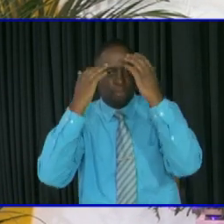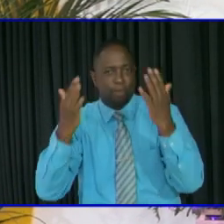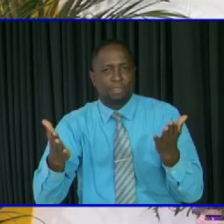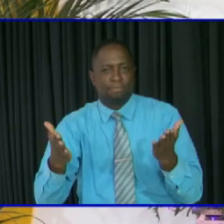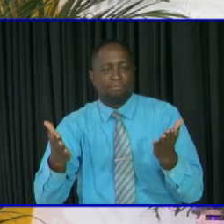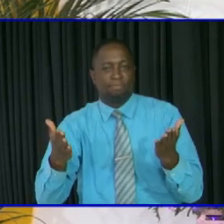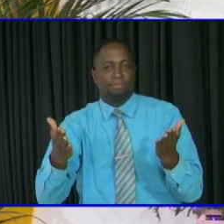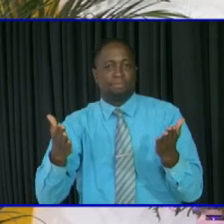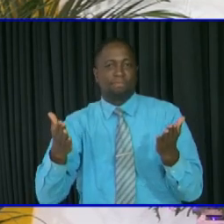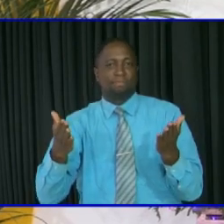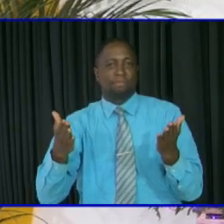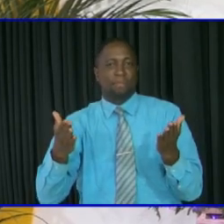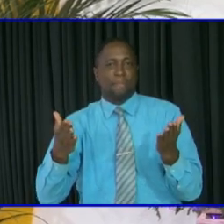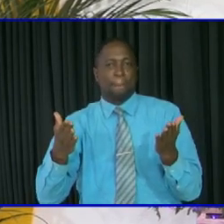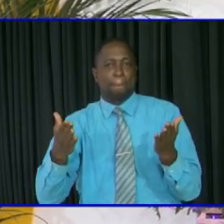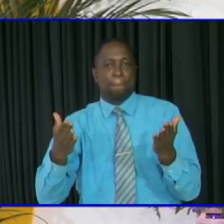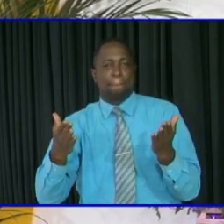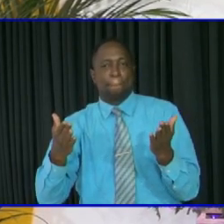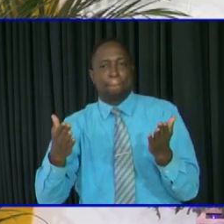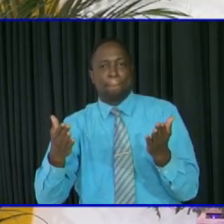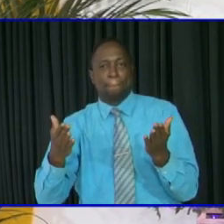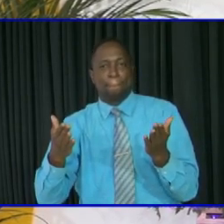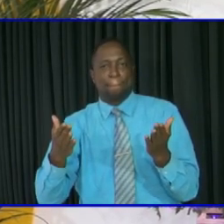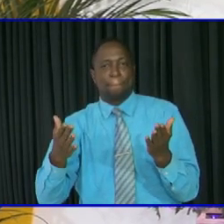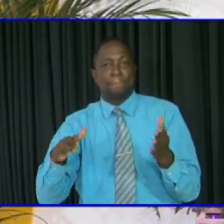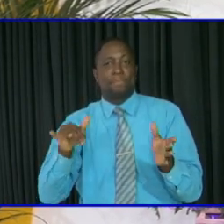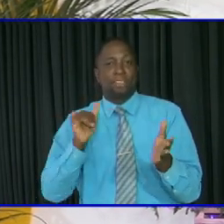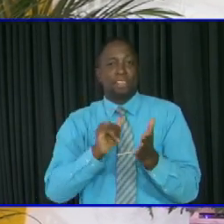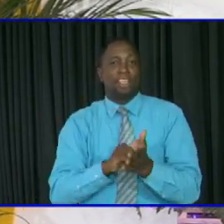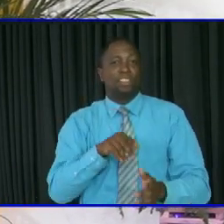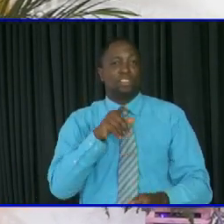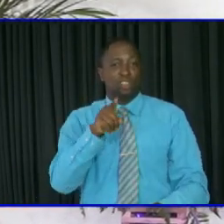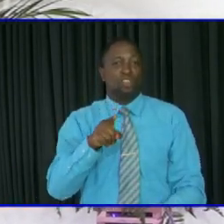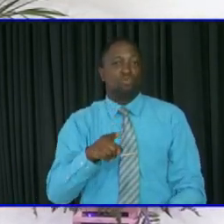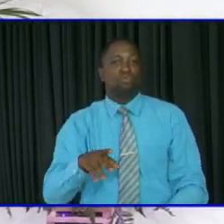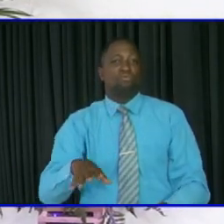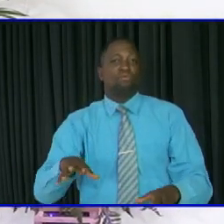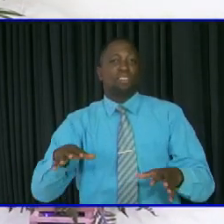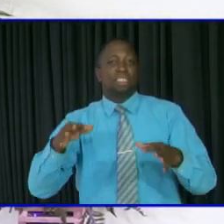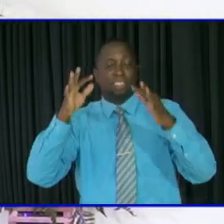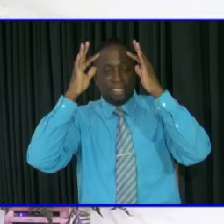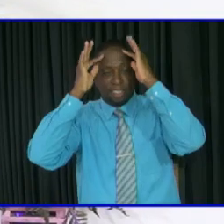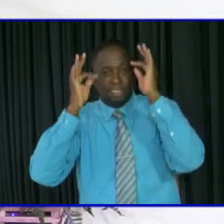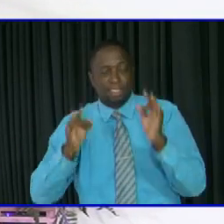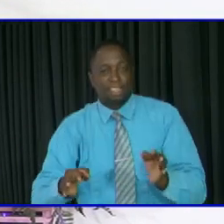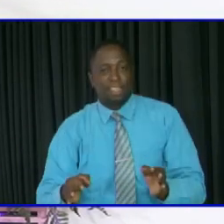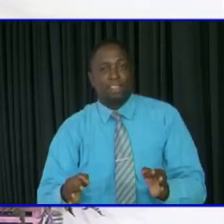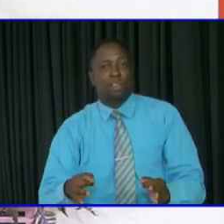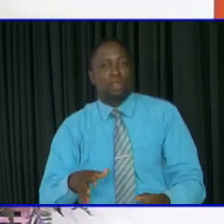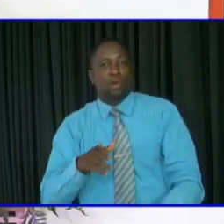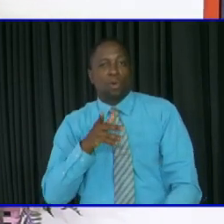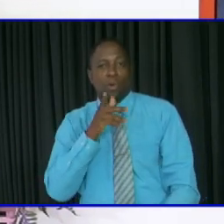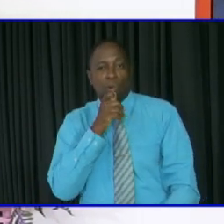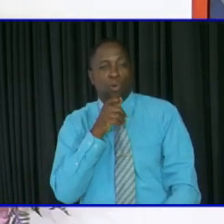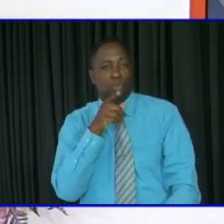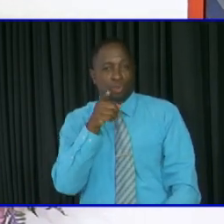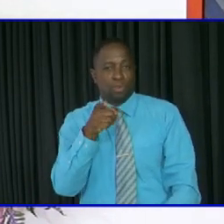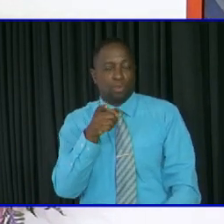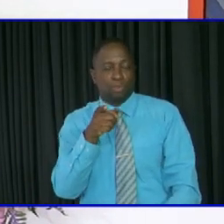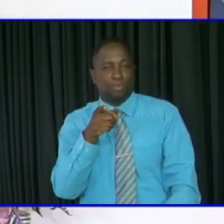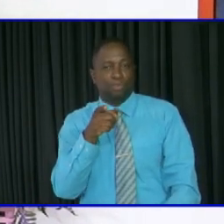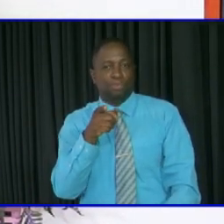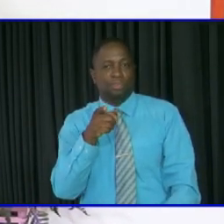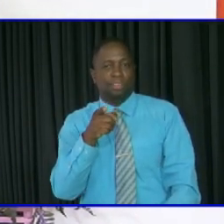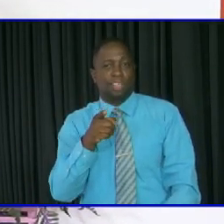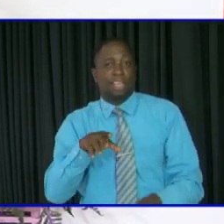friends, I submit to you that you should consider who you are as you anticipate